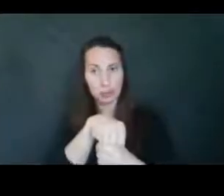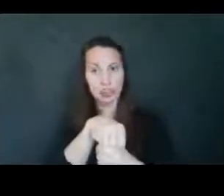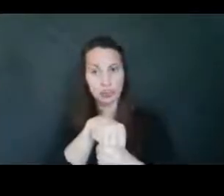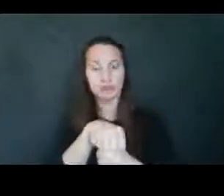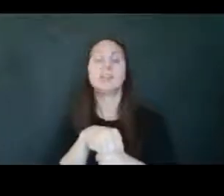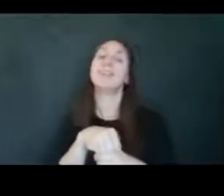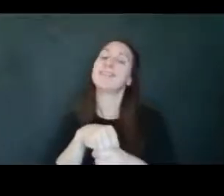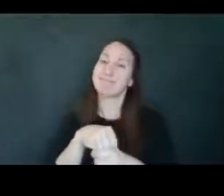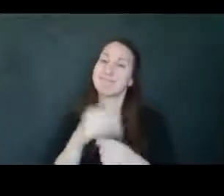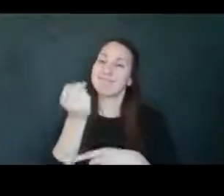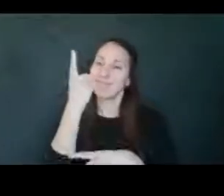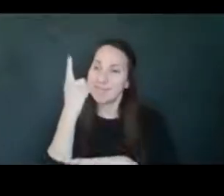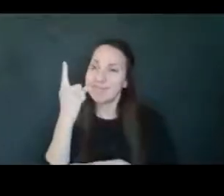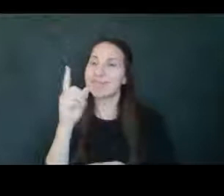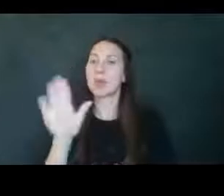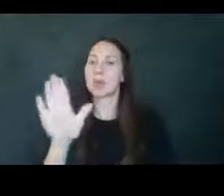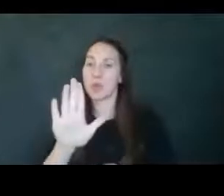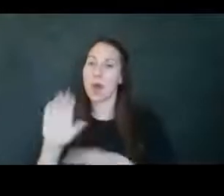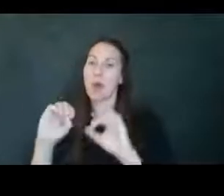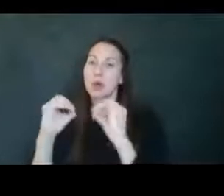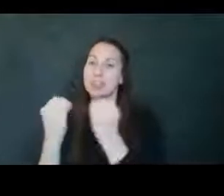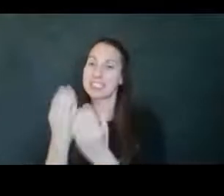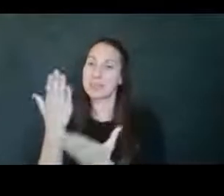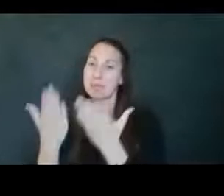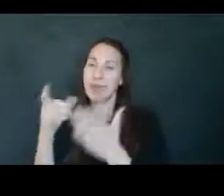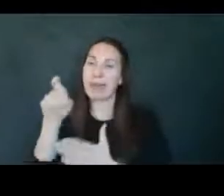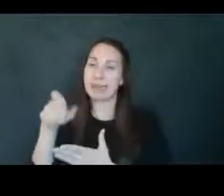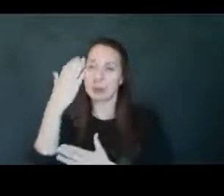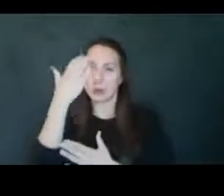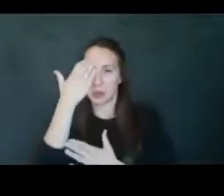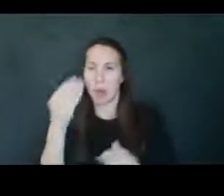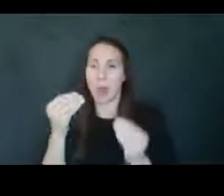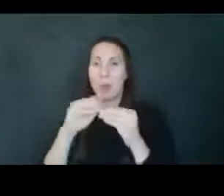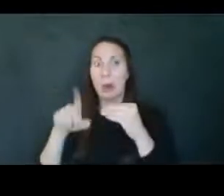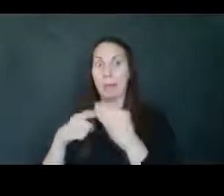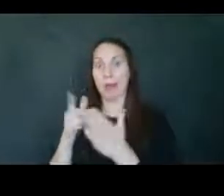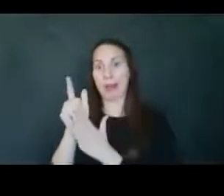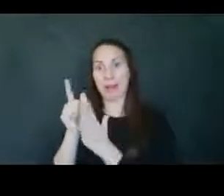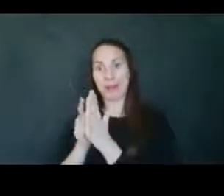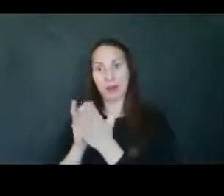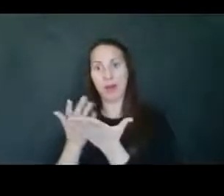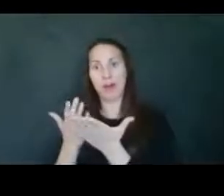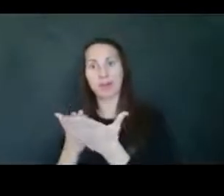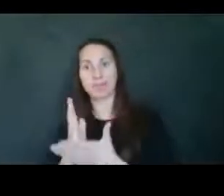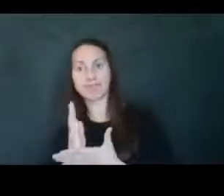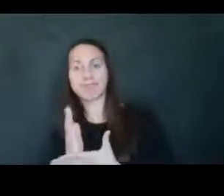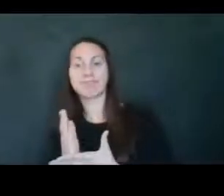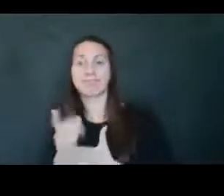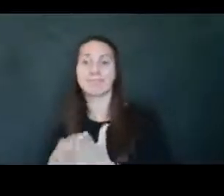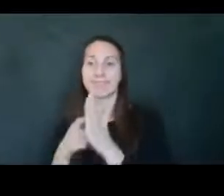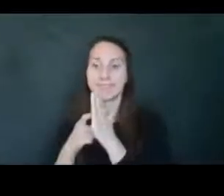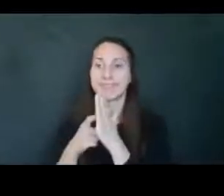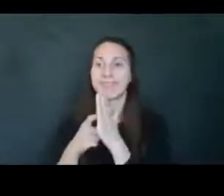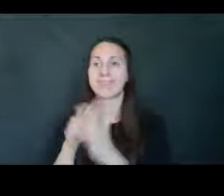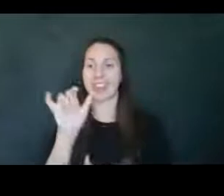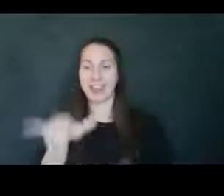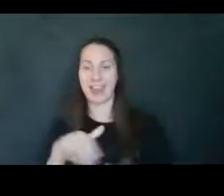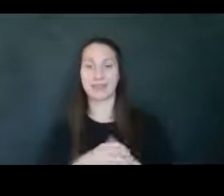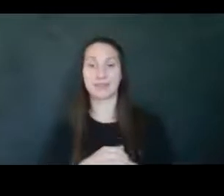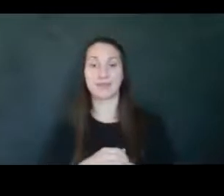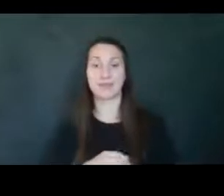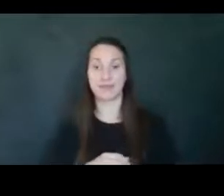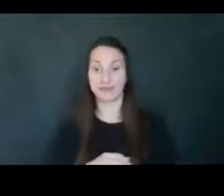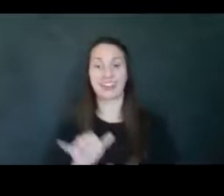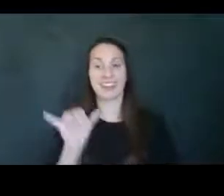your organization may need to know a little bit about its legal rights and obligations. This session will cover